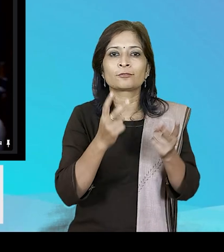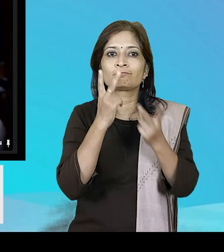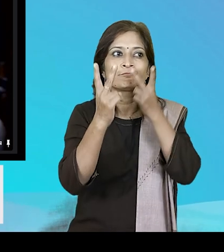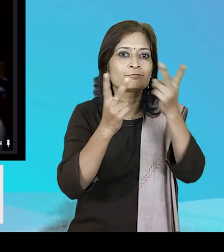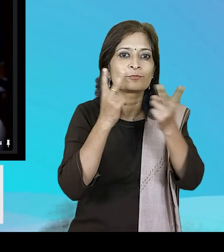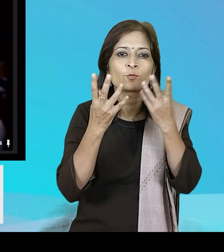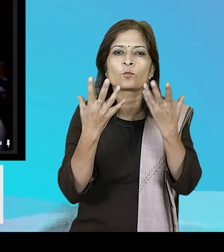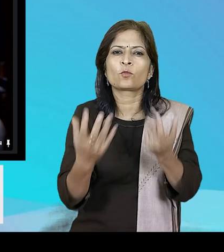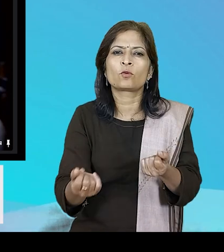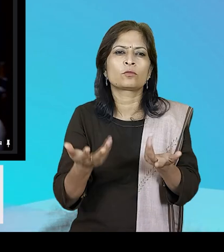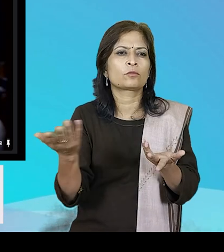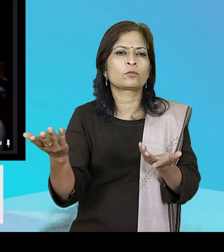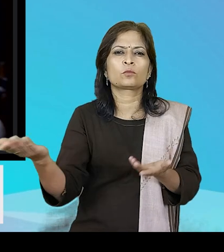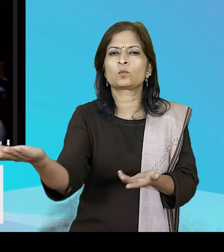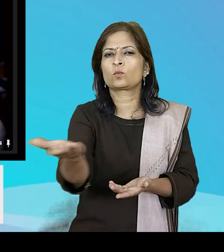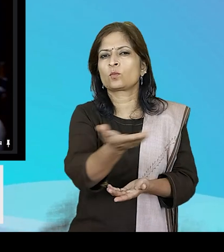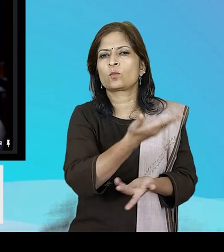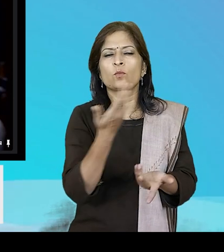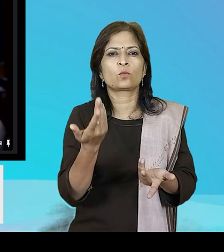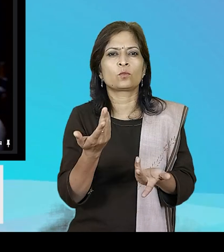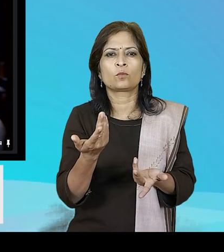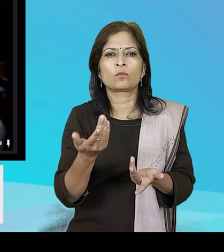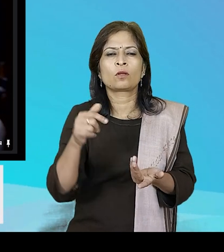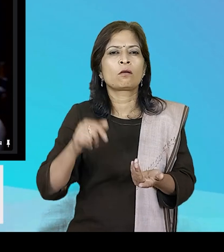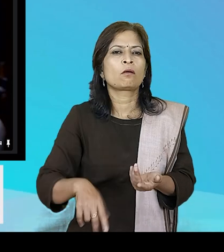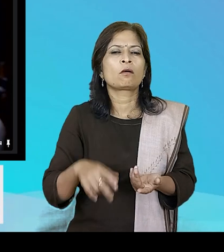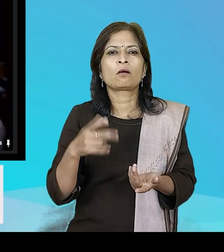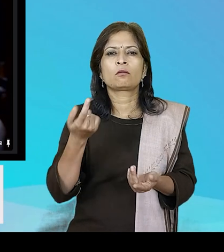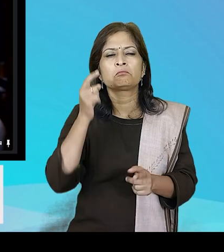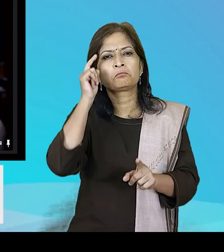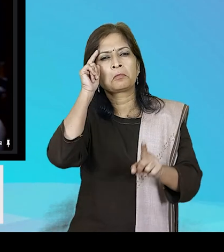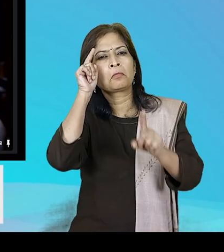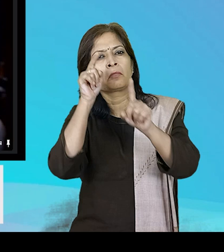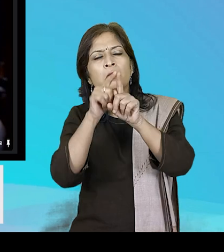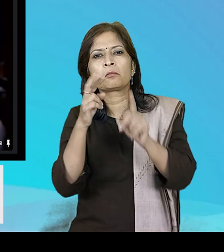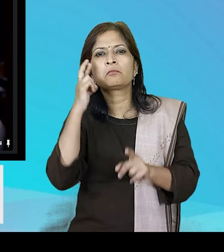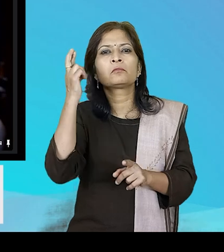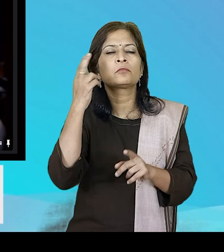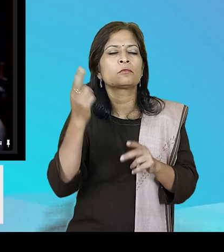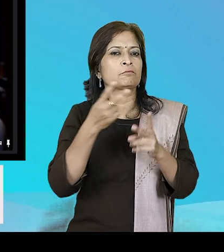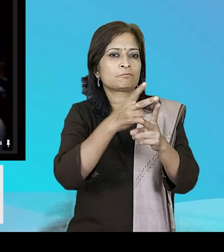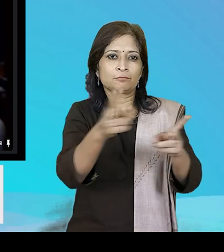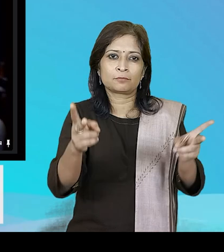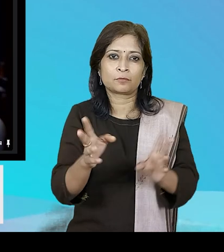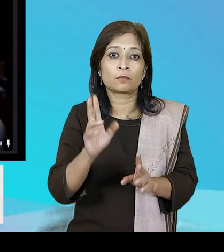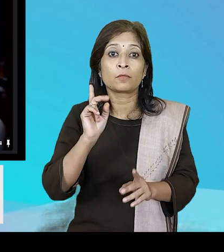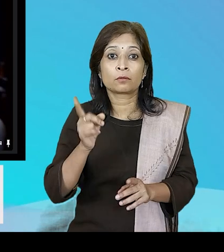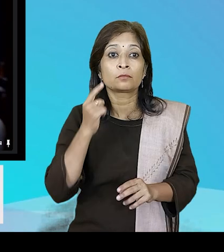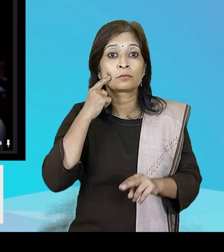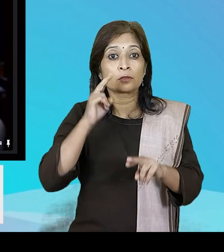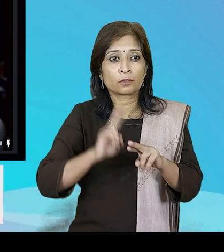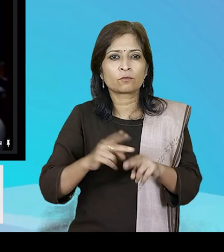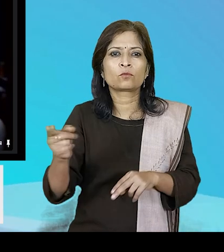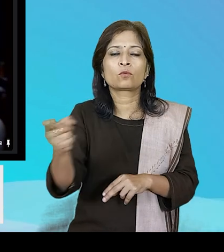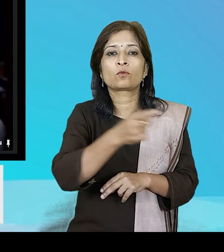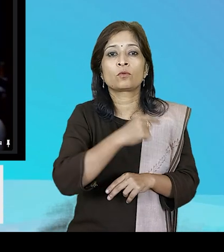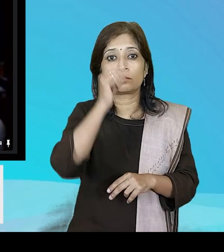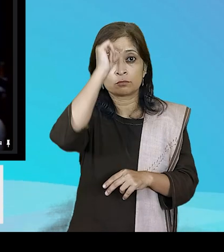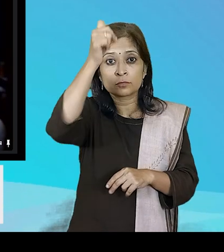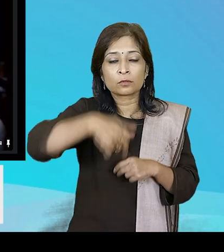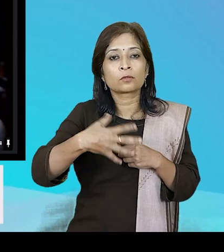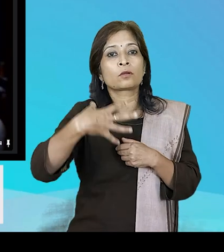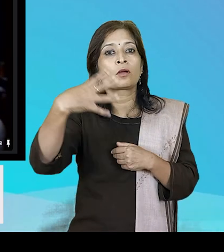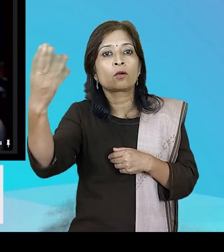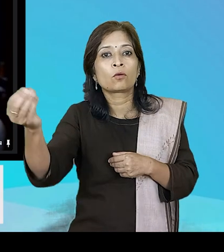world. Yes. So no matter what your uh, purpose is, if you need to visit any other